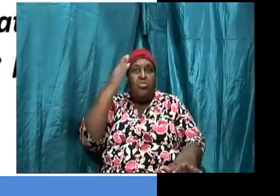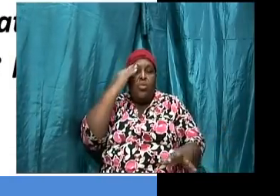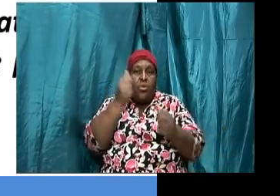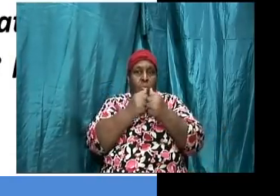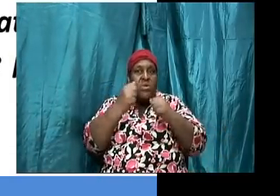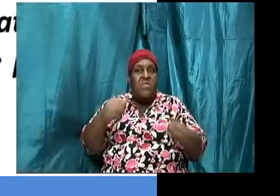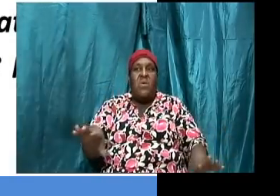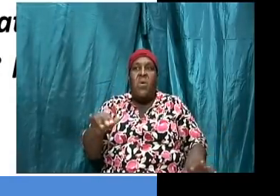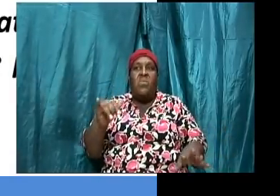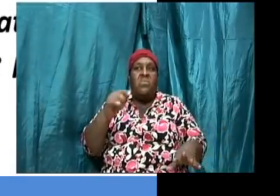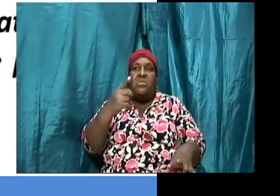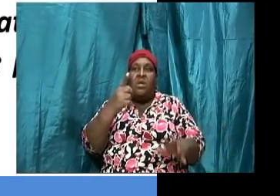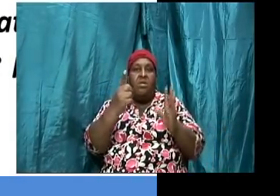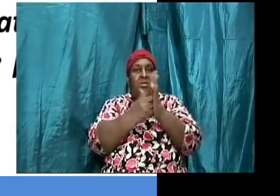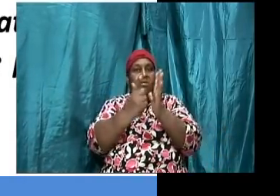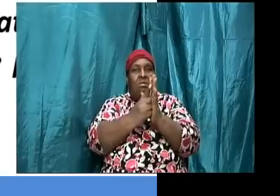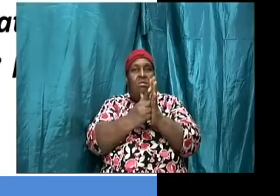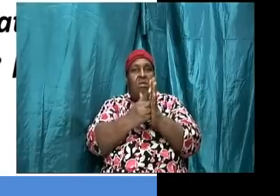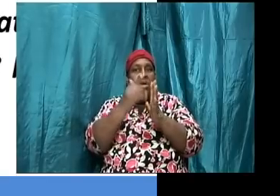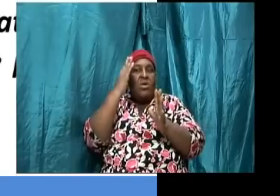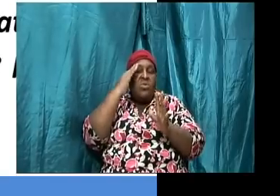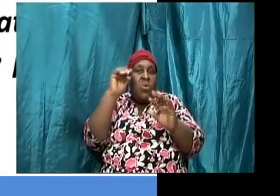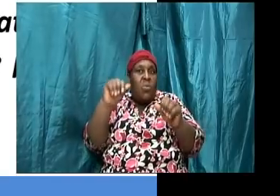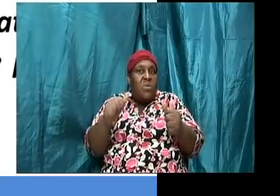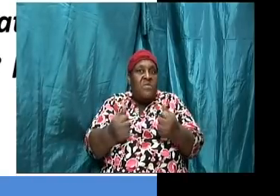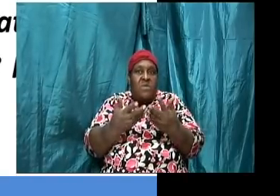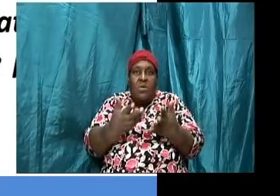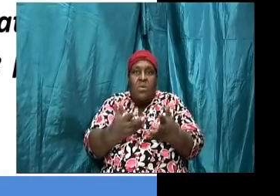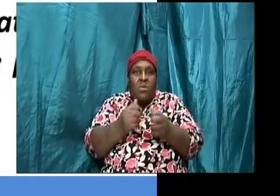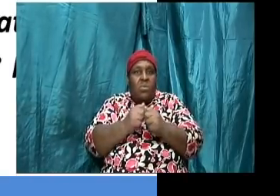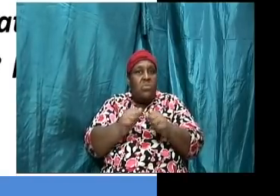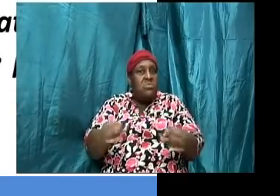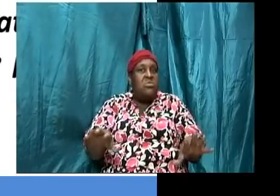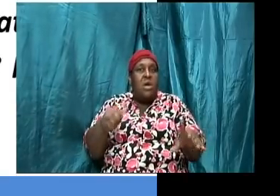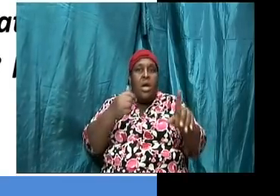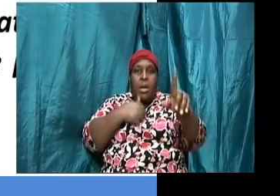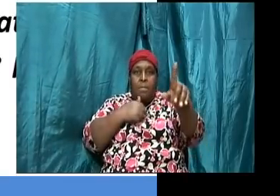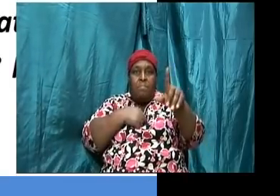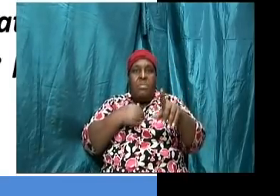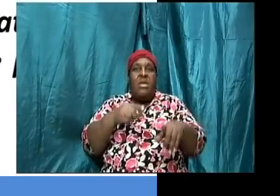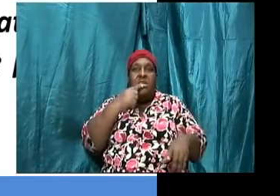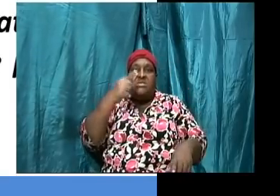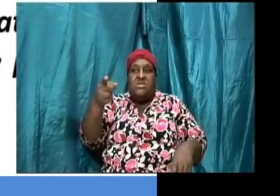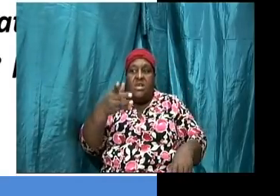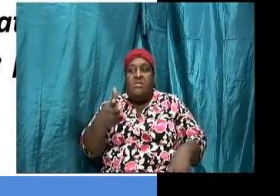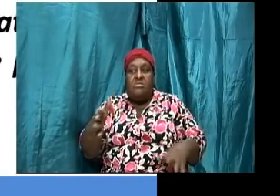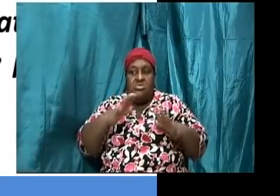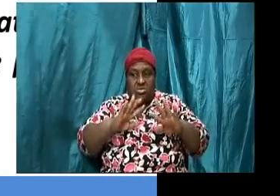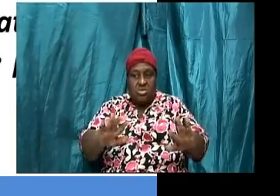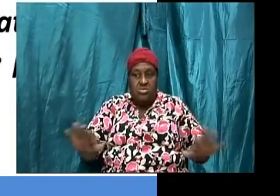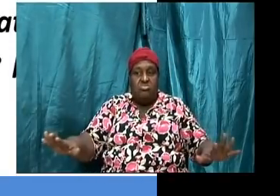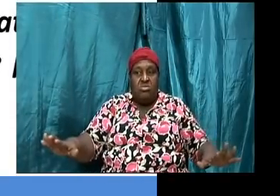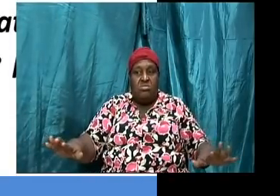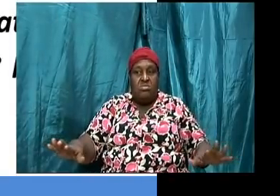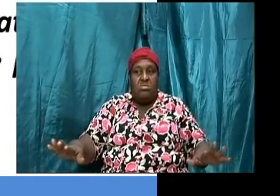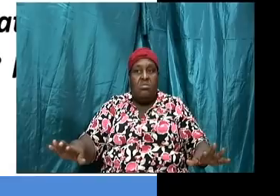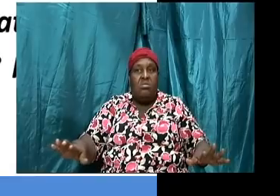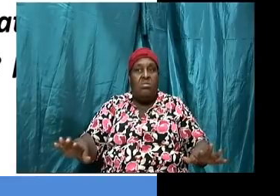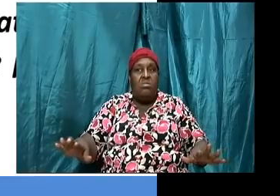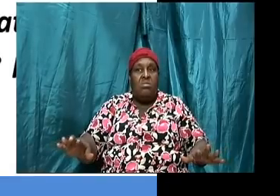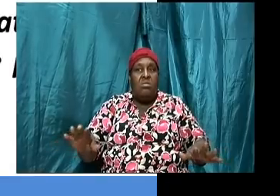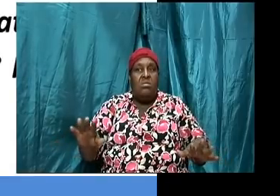know it without me telling them. Even people who are wicked know that some things that they are doing is just not